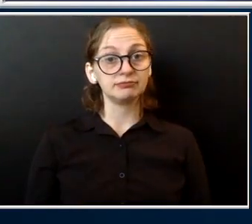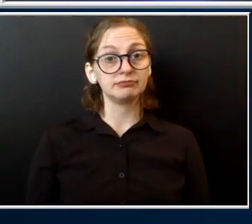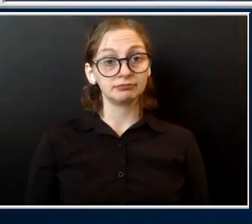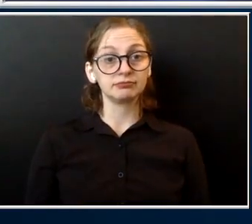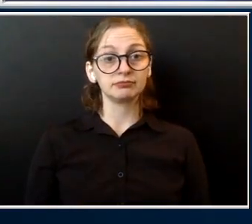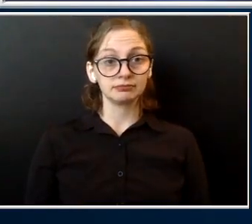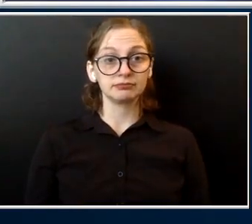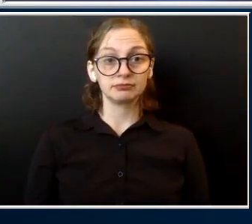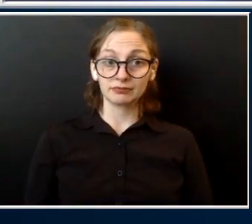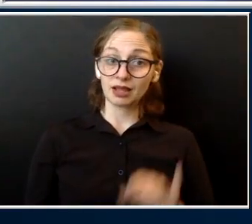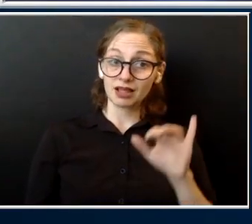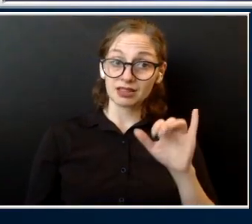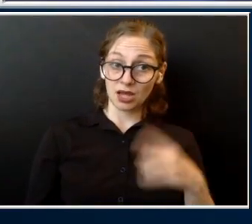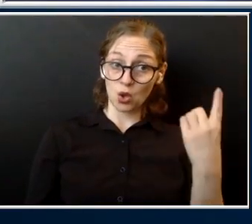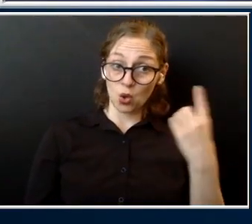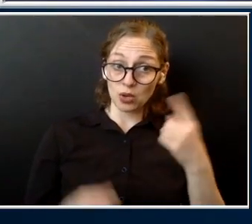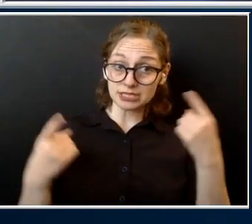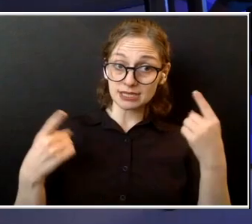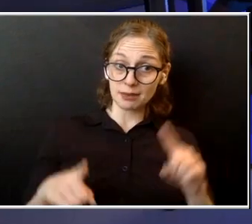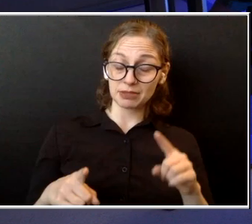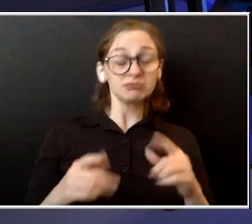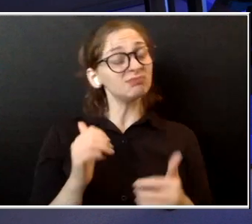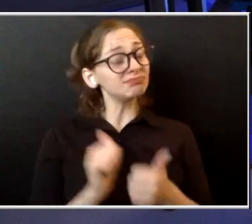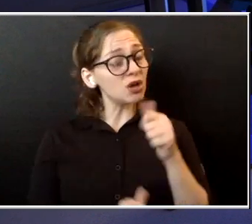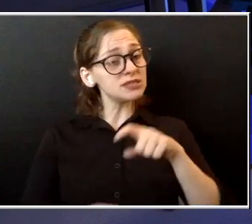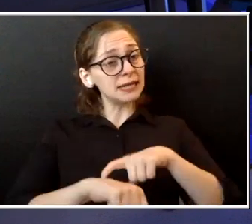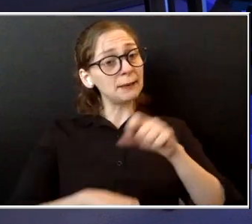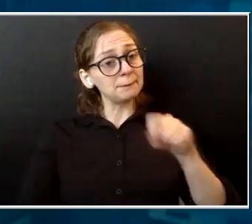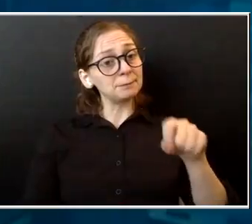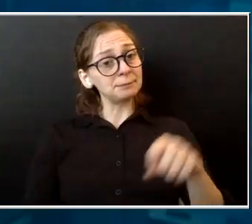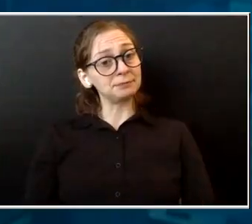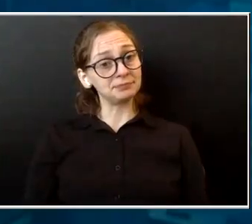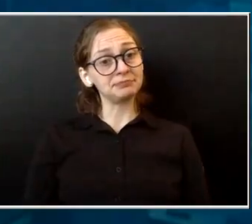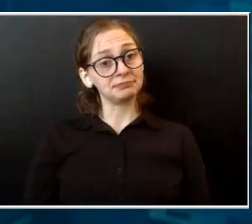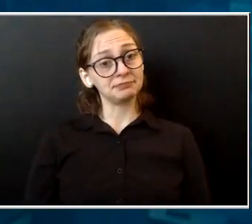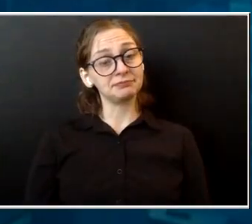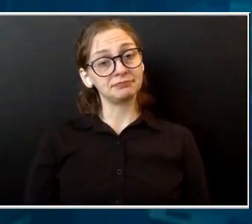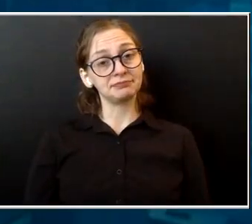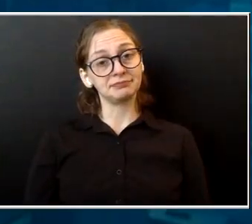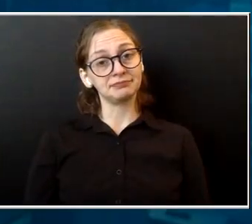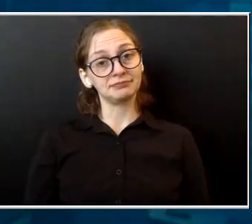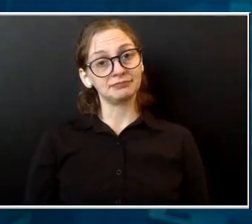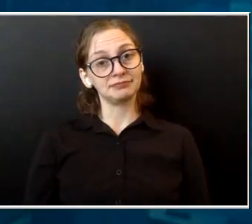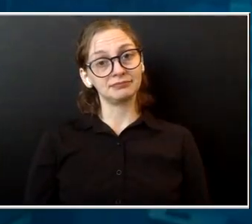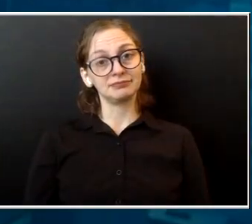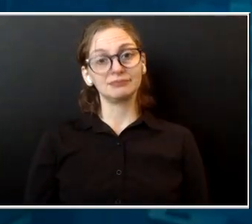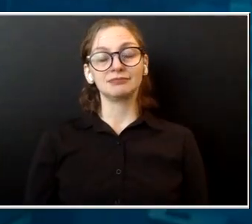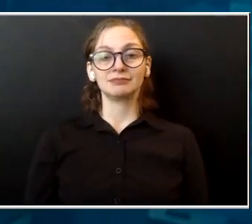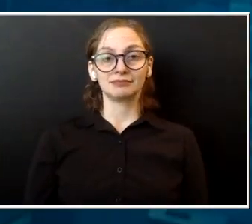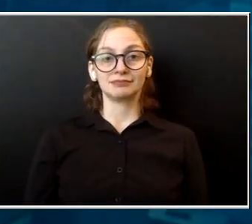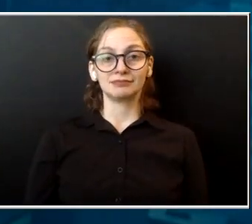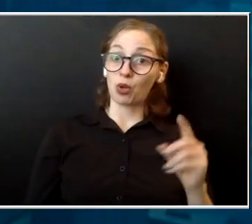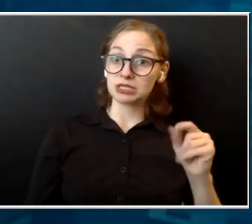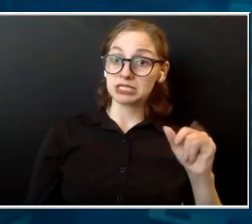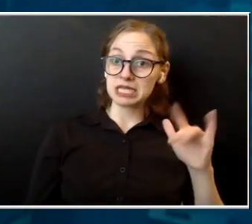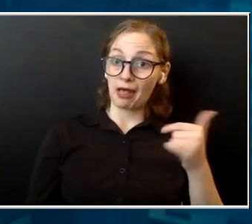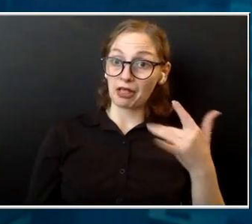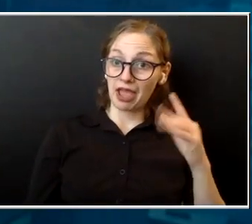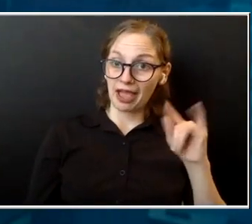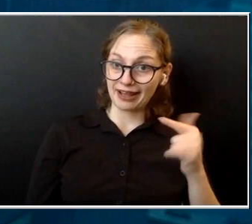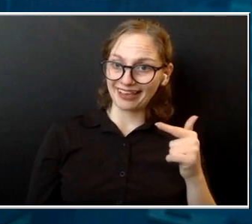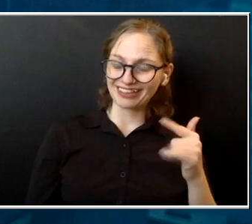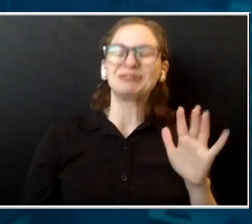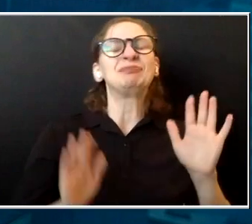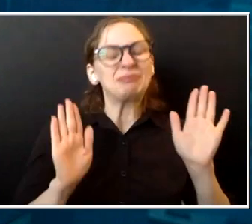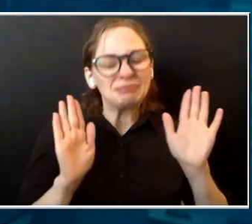She's yeah, pretty most of the awesome time. here. Yeah, most of the time that is the case. You know, we tell people. Except you know, for the tailgate. Yeah, that's I don't right. talk Yeah. about that. But The first 6 weeks is where the limitation is.